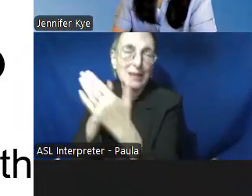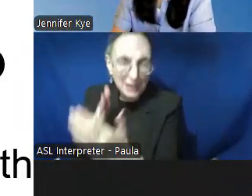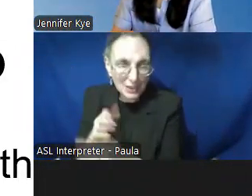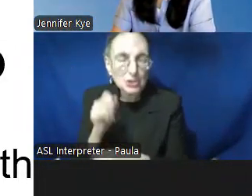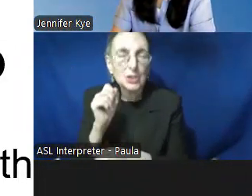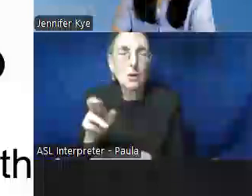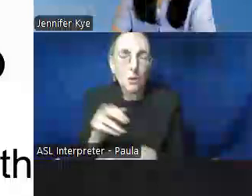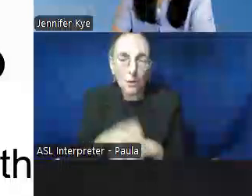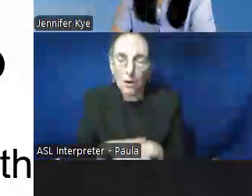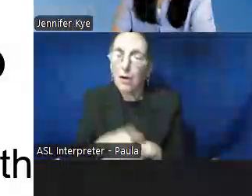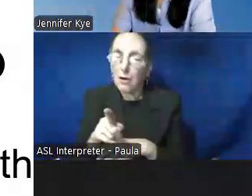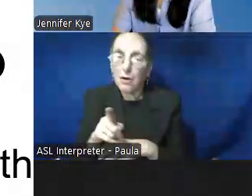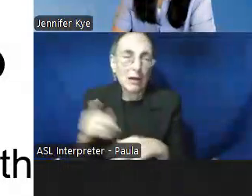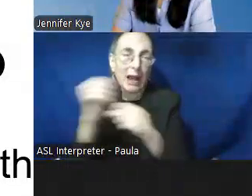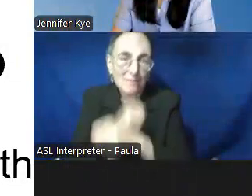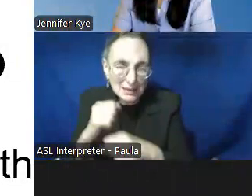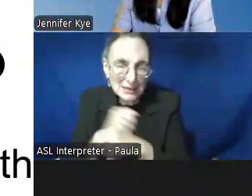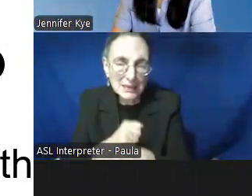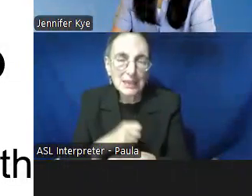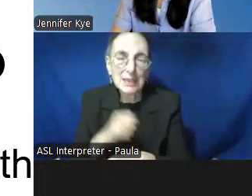policy advocacy or legislative advocacy.